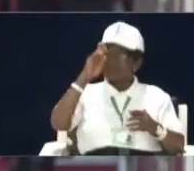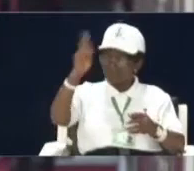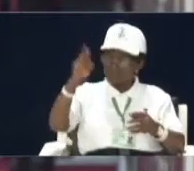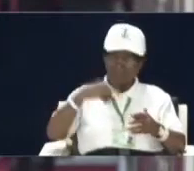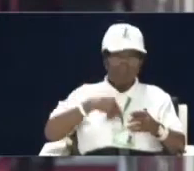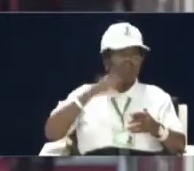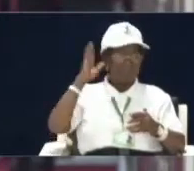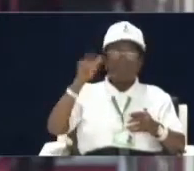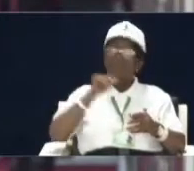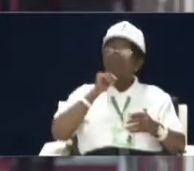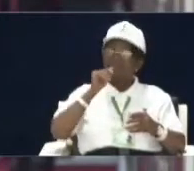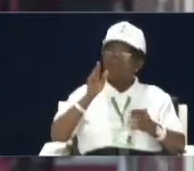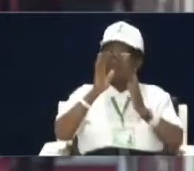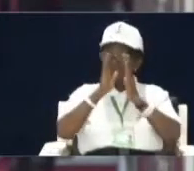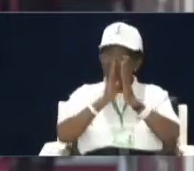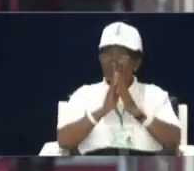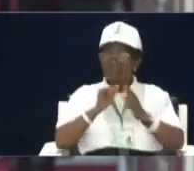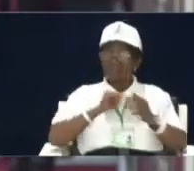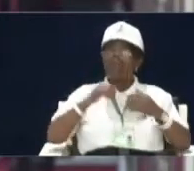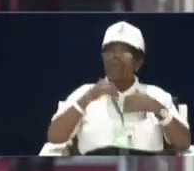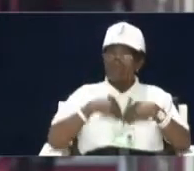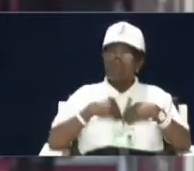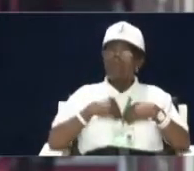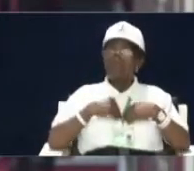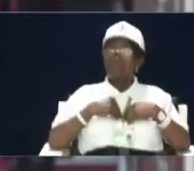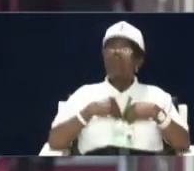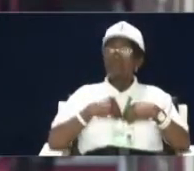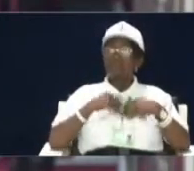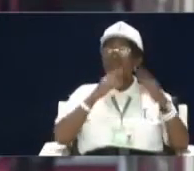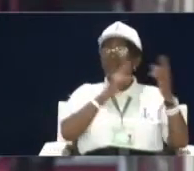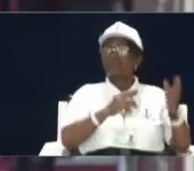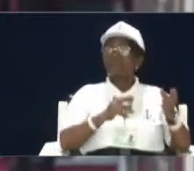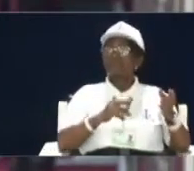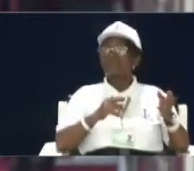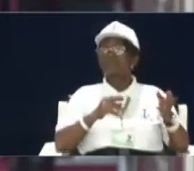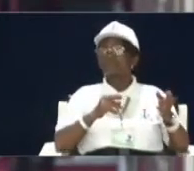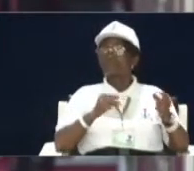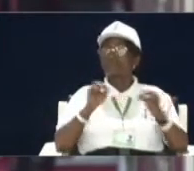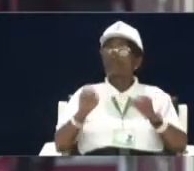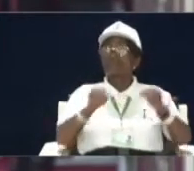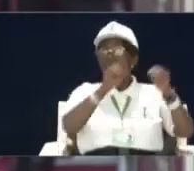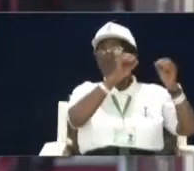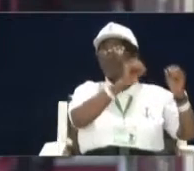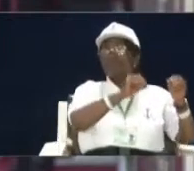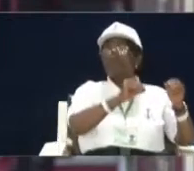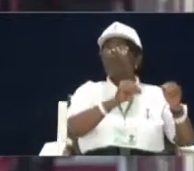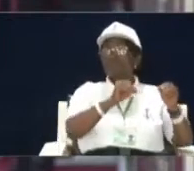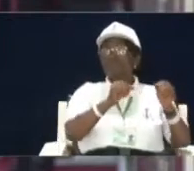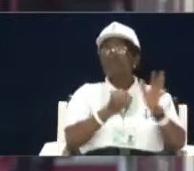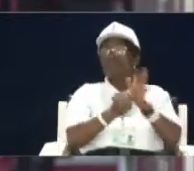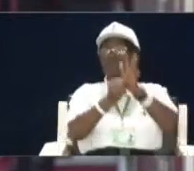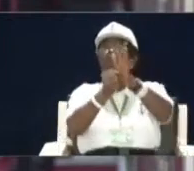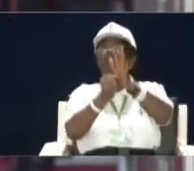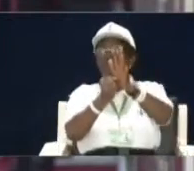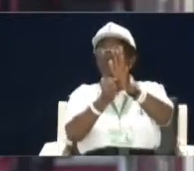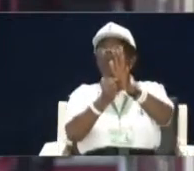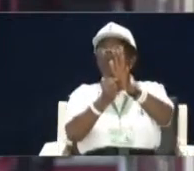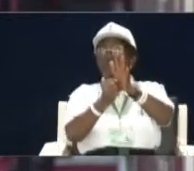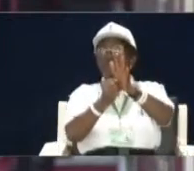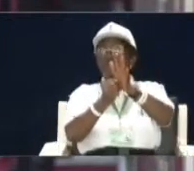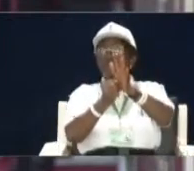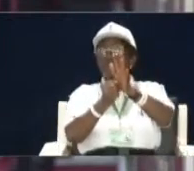I've already brought down my signboard. I've already put the signboard of the Redeemed Christian Church of God